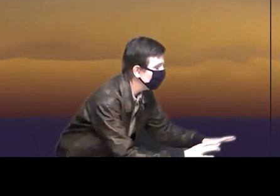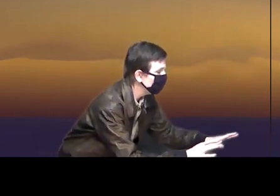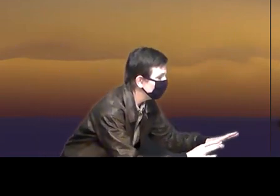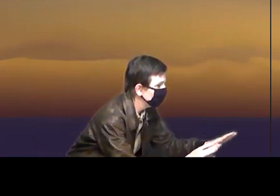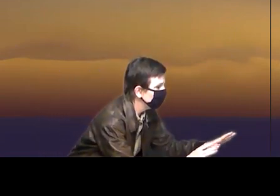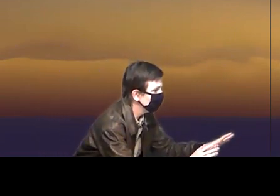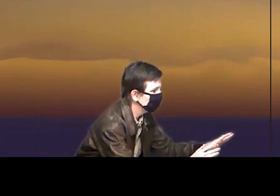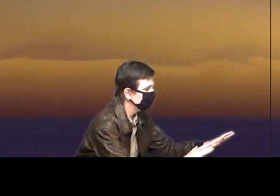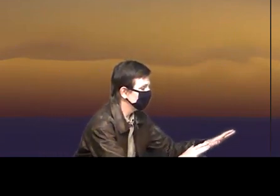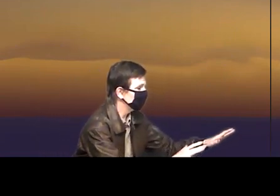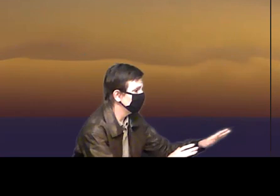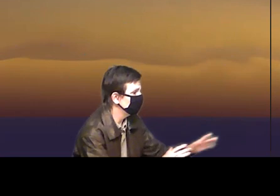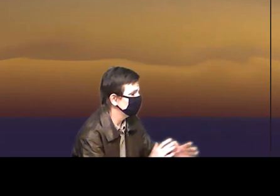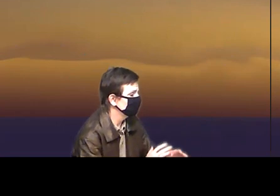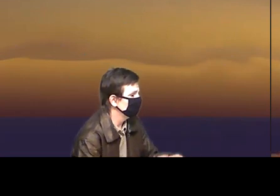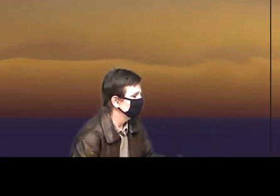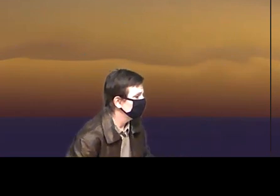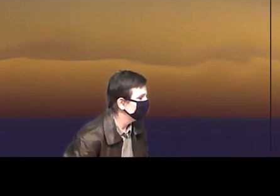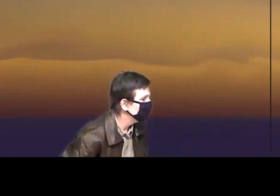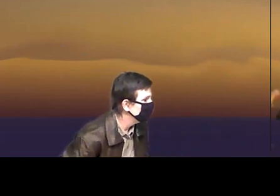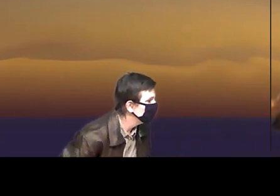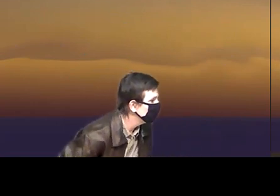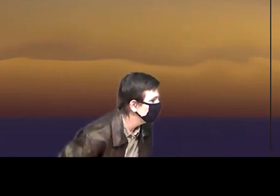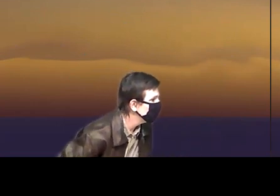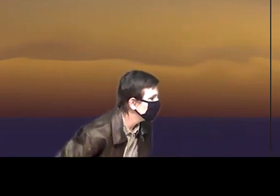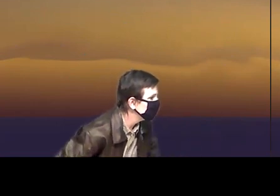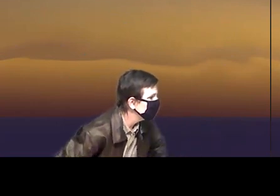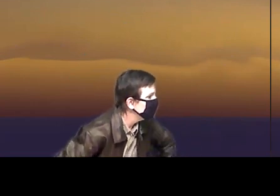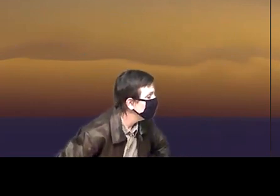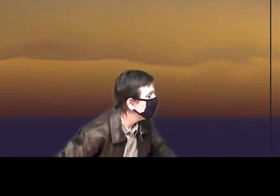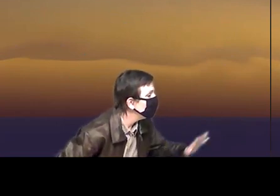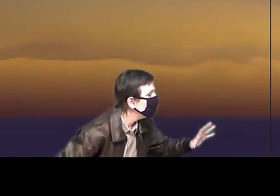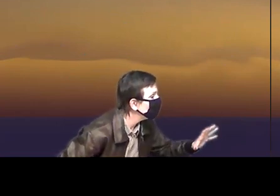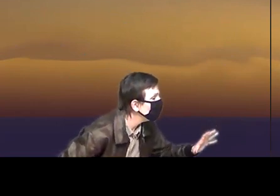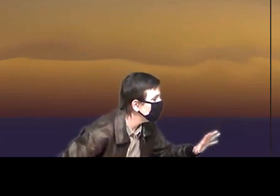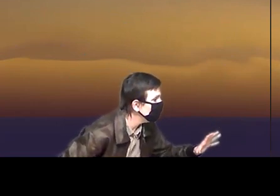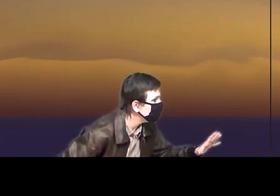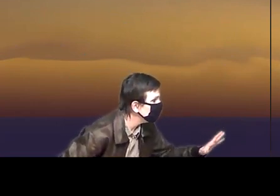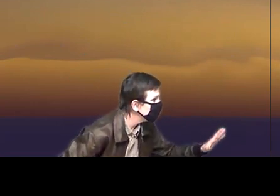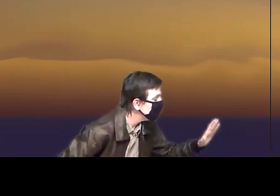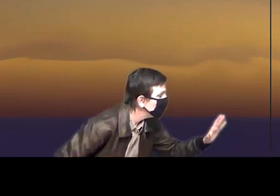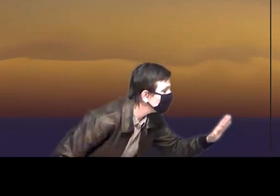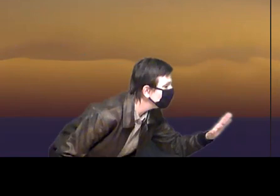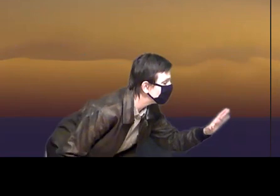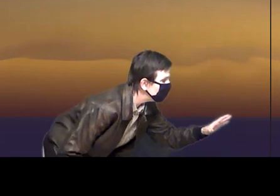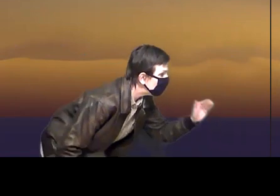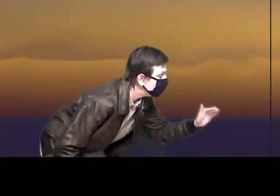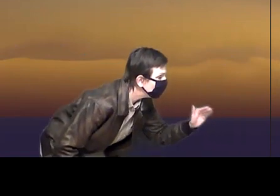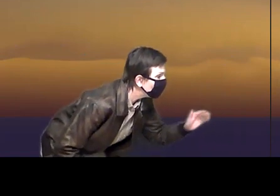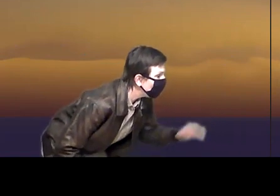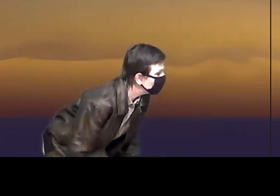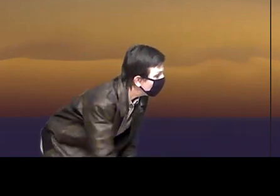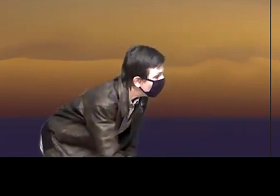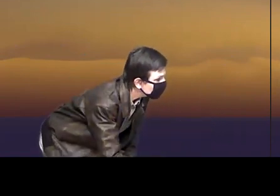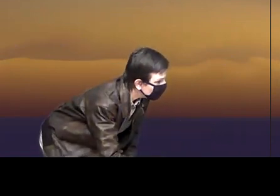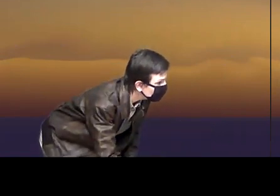I can't just pull them out of their home to be shot. You're okay. You're with me in the